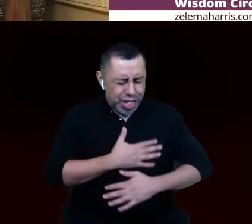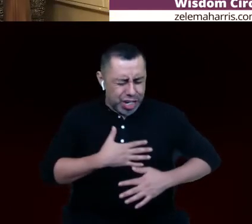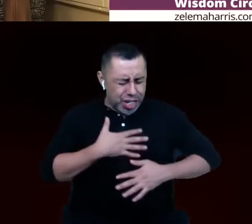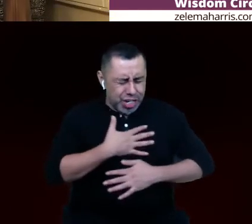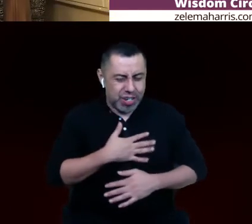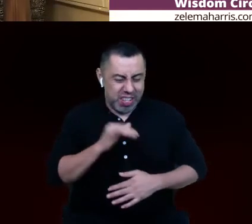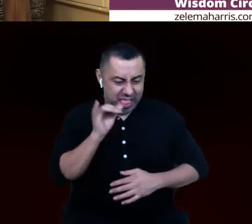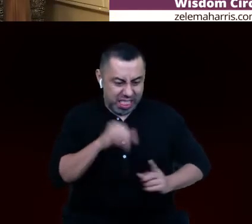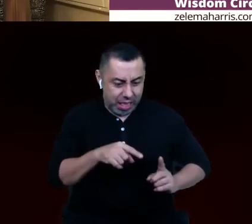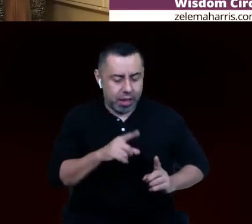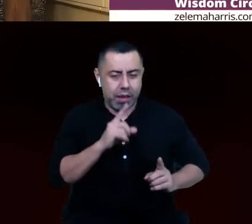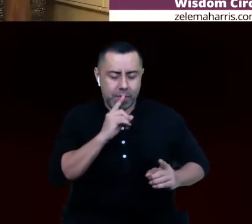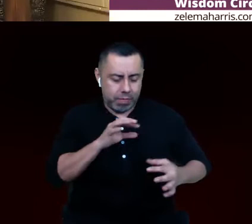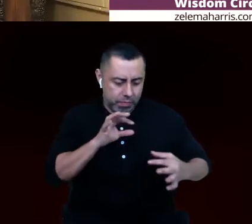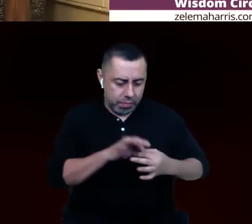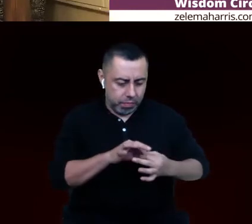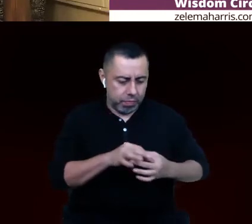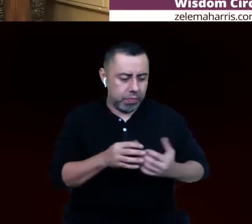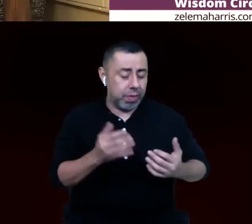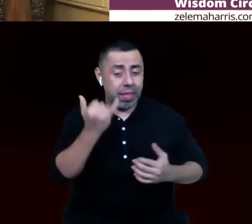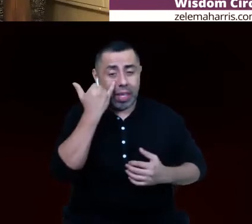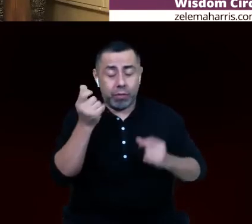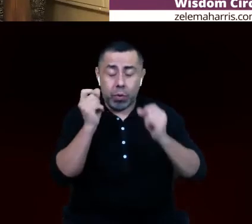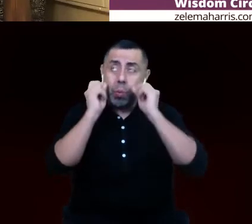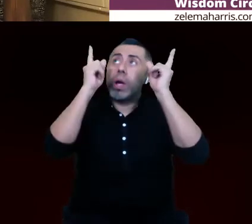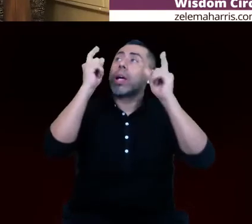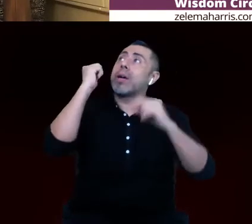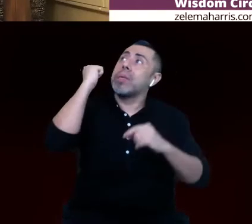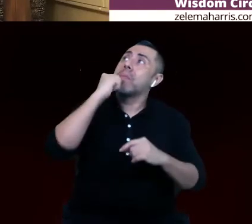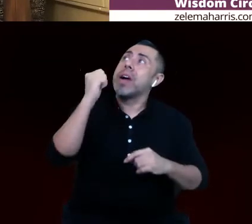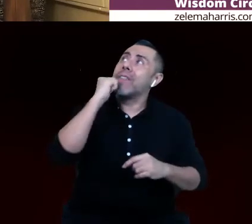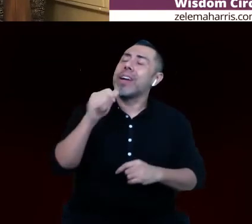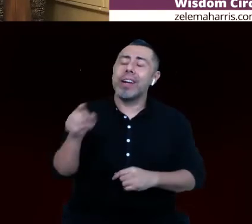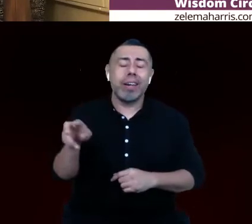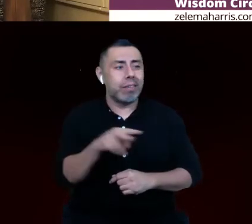the morning and bring you a little bit of joy each day.